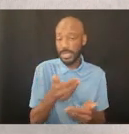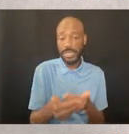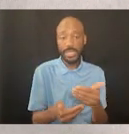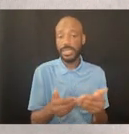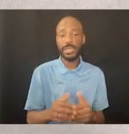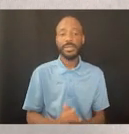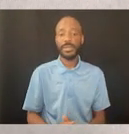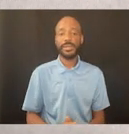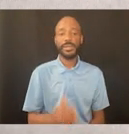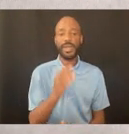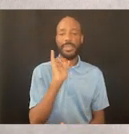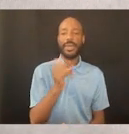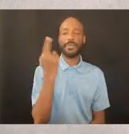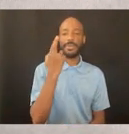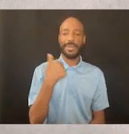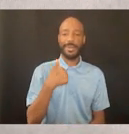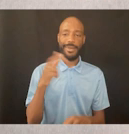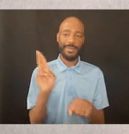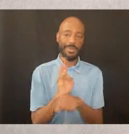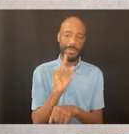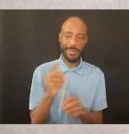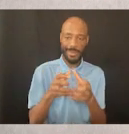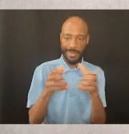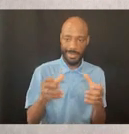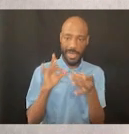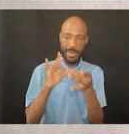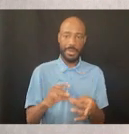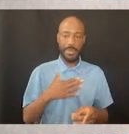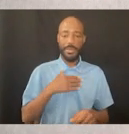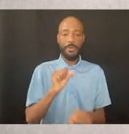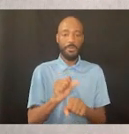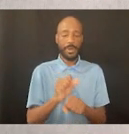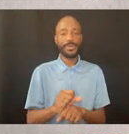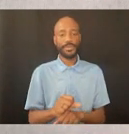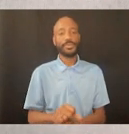And this is why I use it a lot in my work. And, you know,